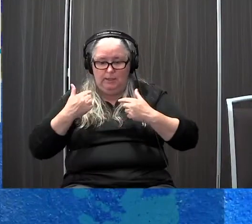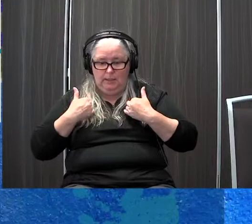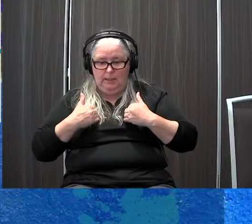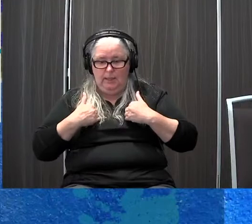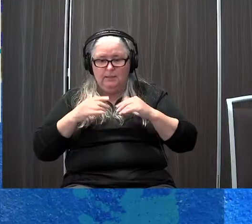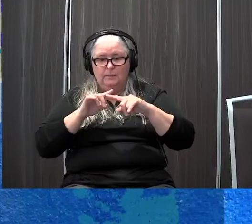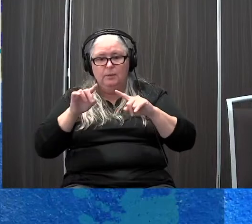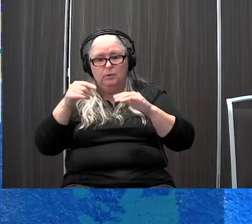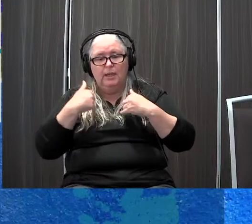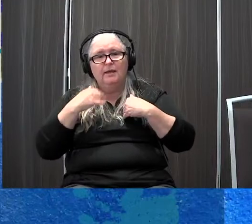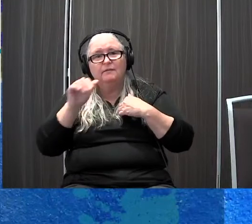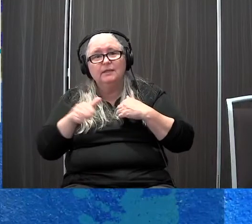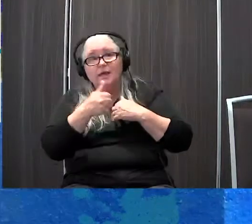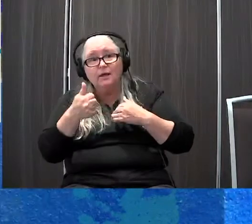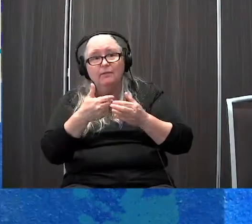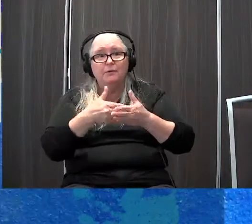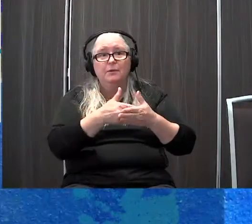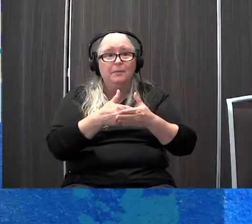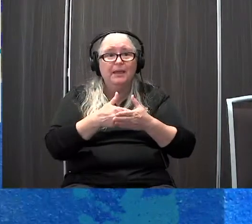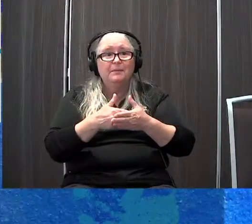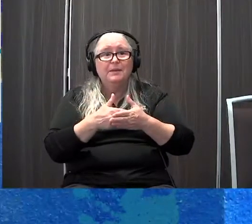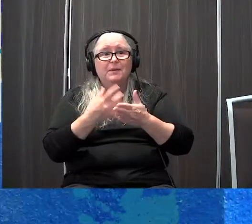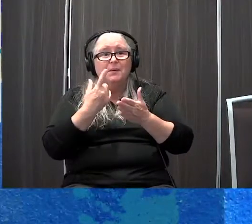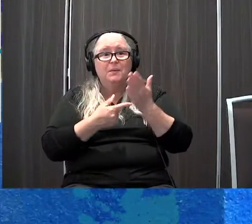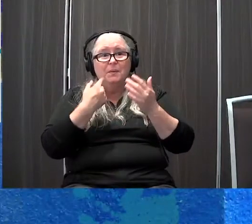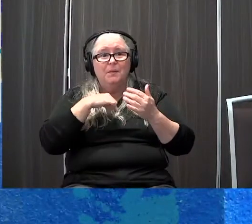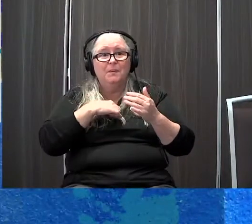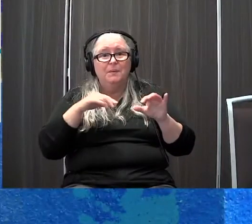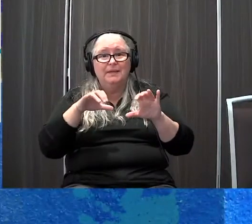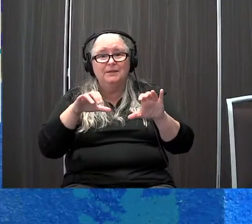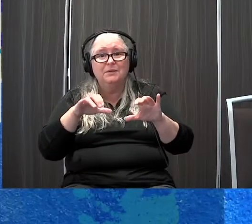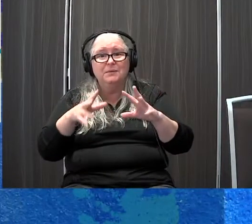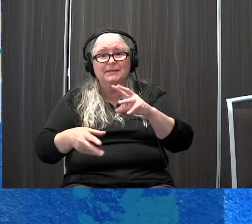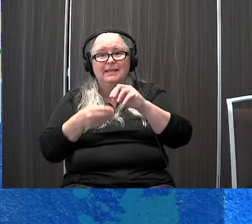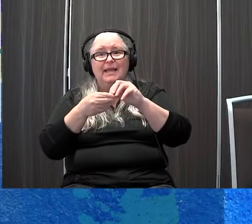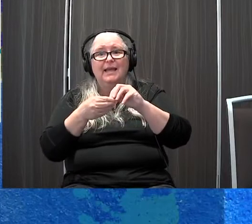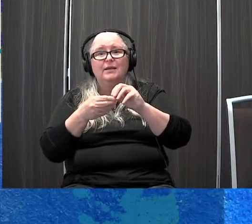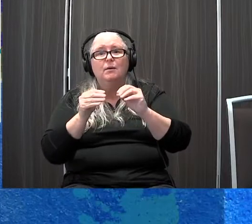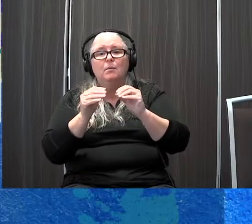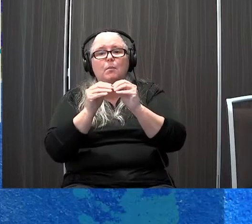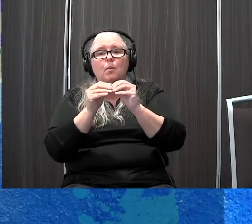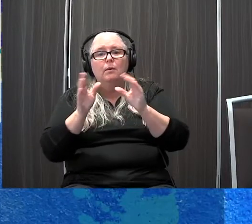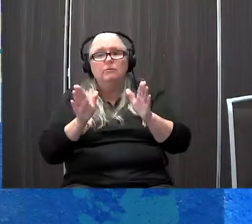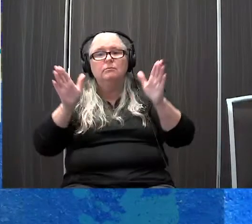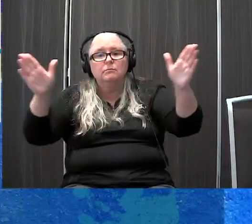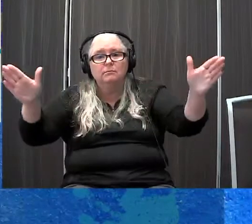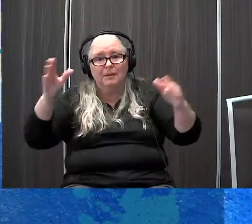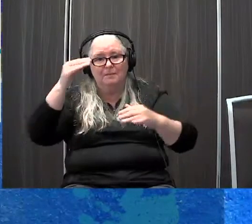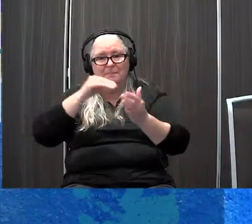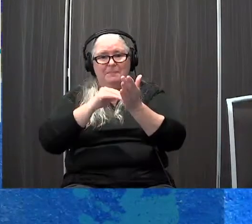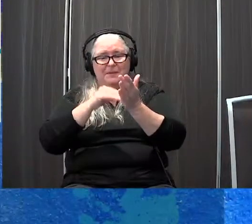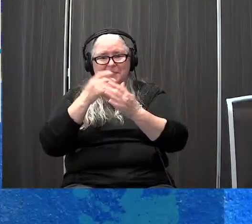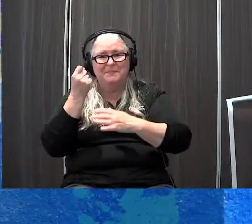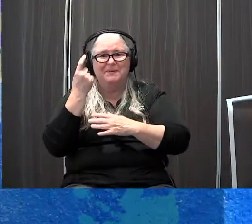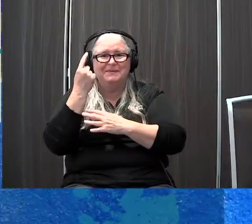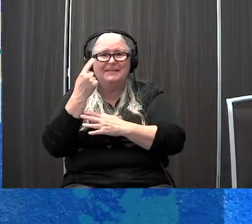attached or the rest of the child attached. So I think what we do add is a little bit of broader medical understanding. And so I